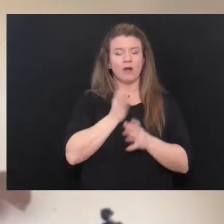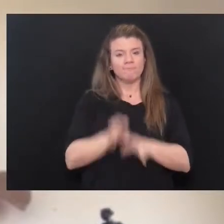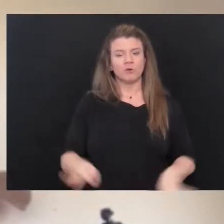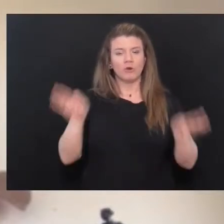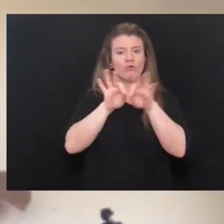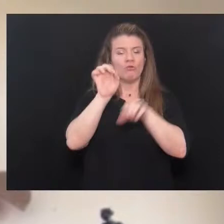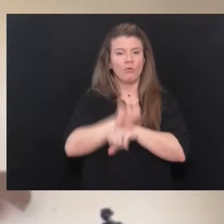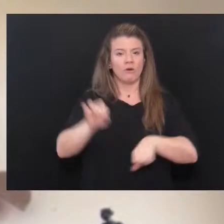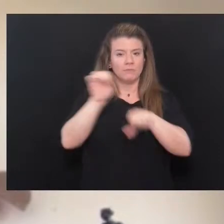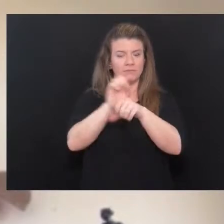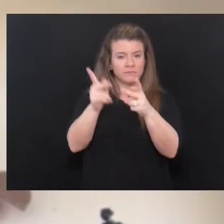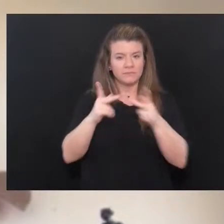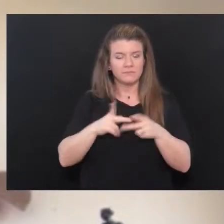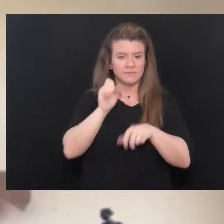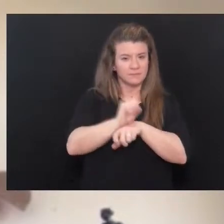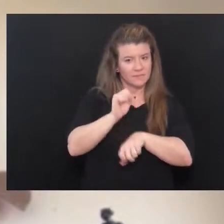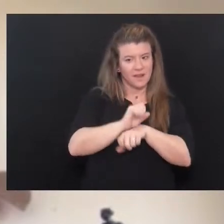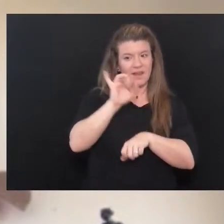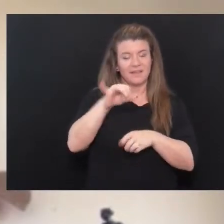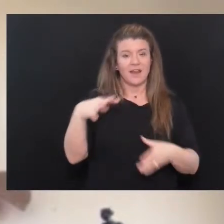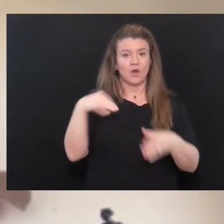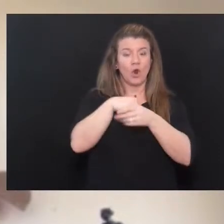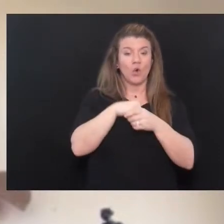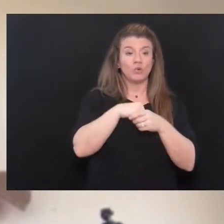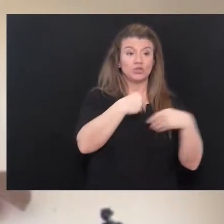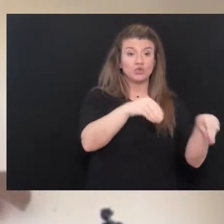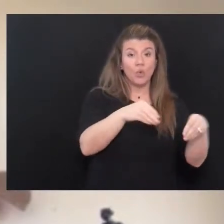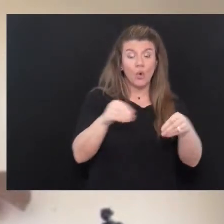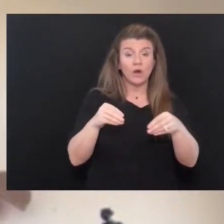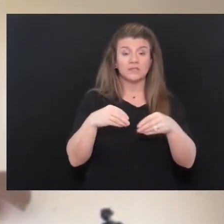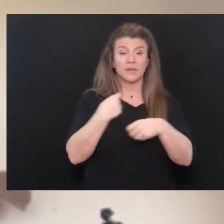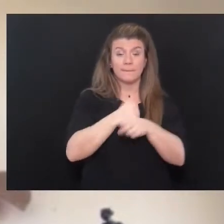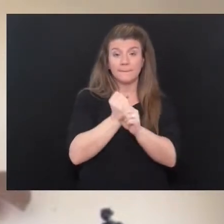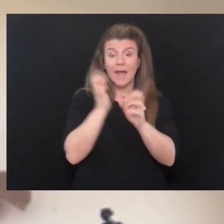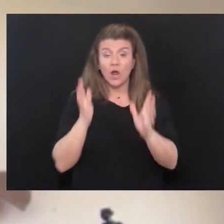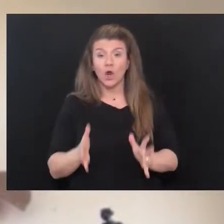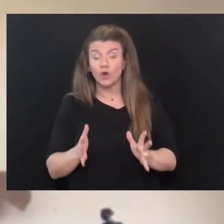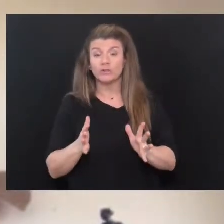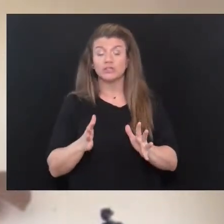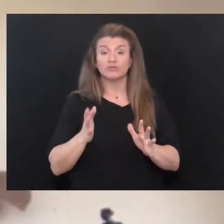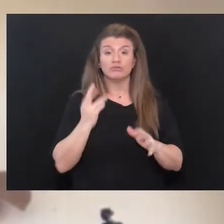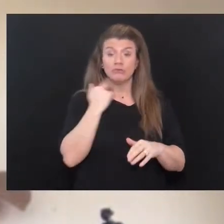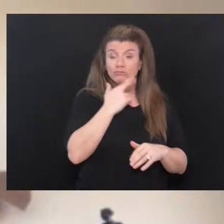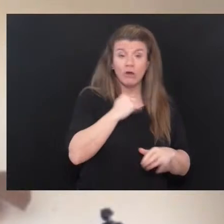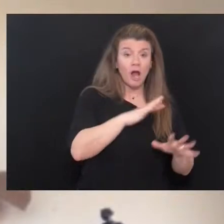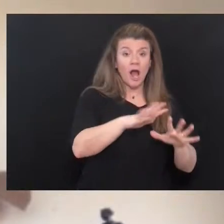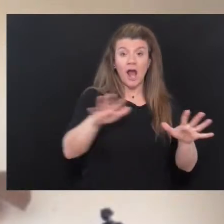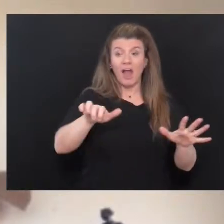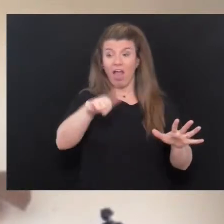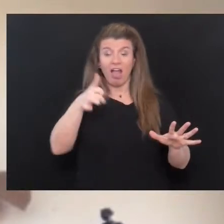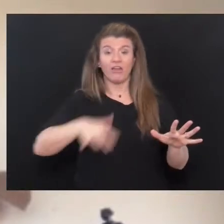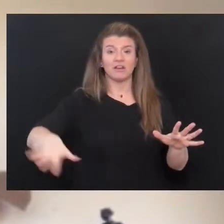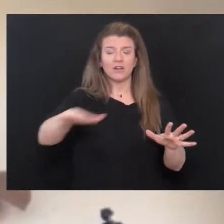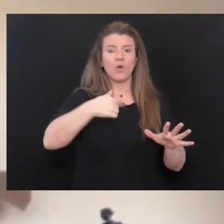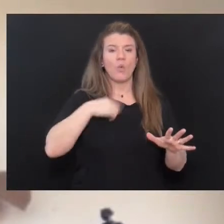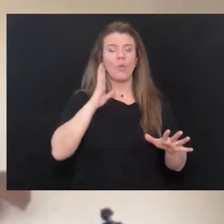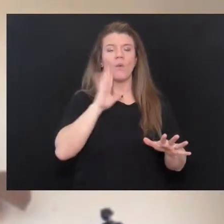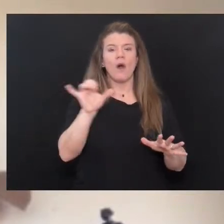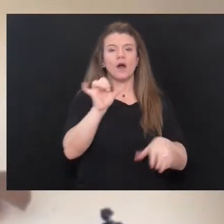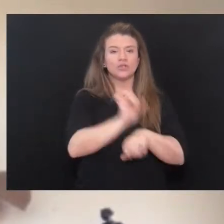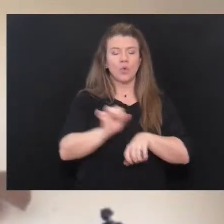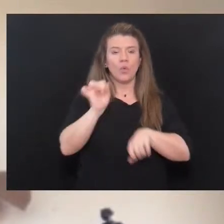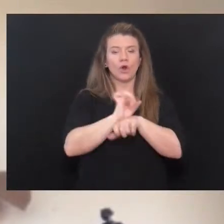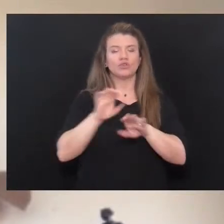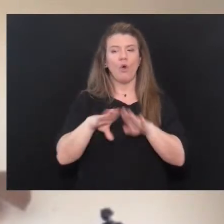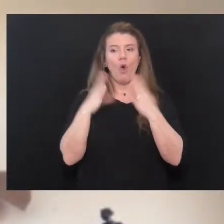workforce employers, to include retailers, manufacturers, and others. We're also going to work to